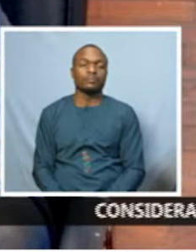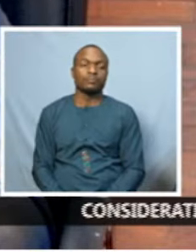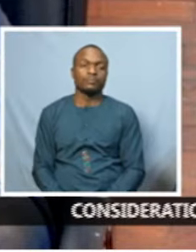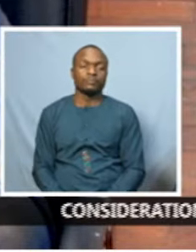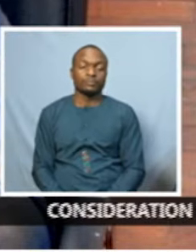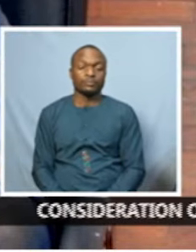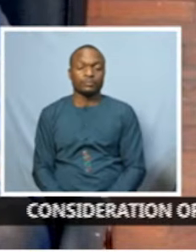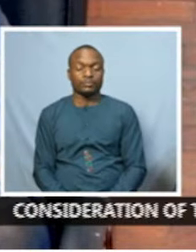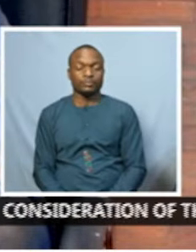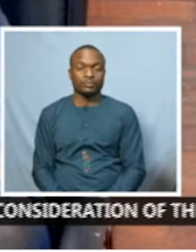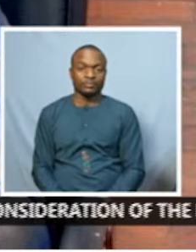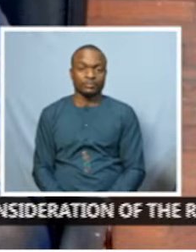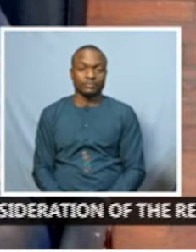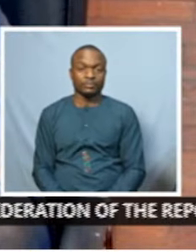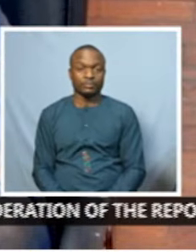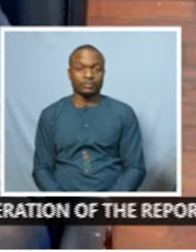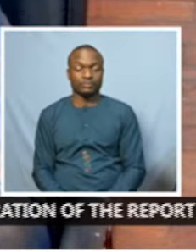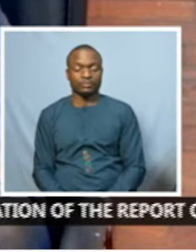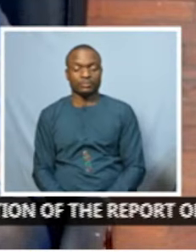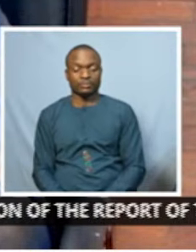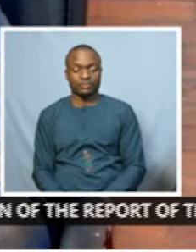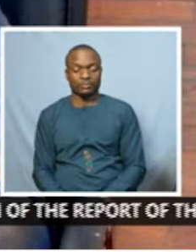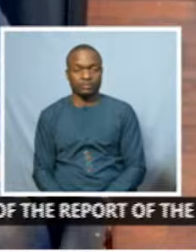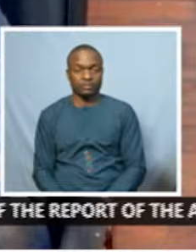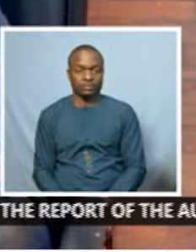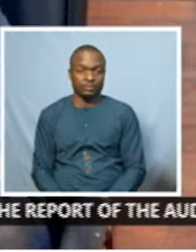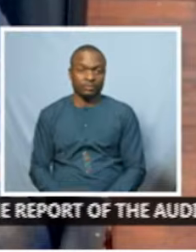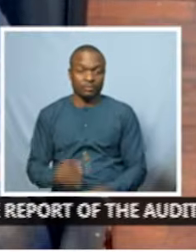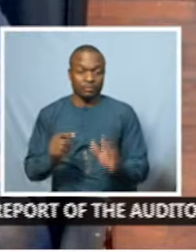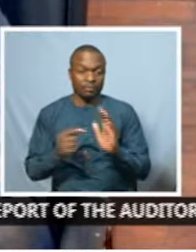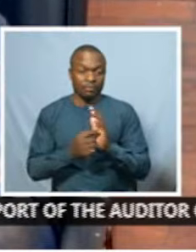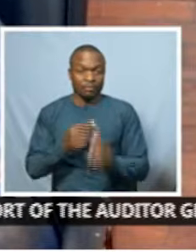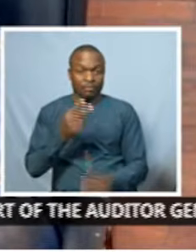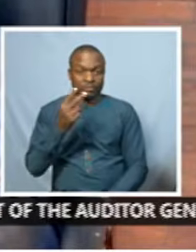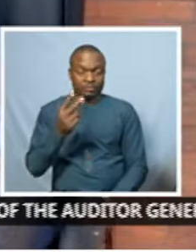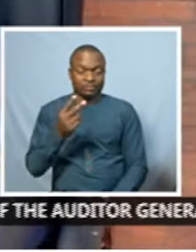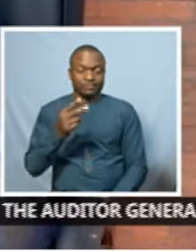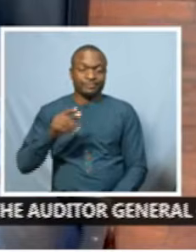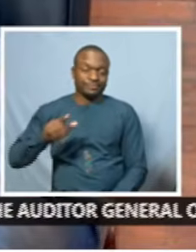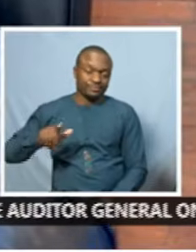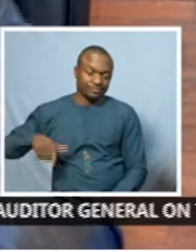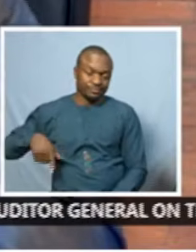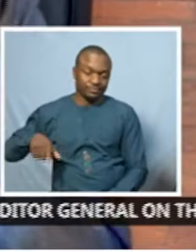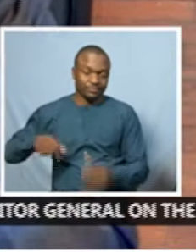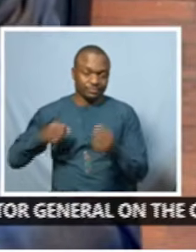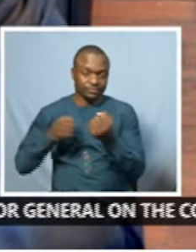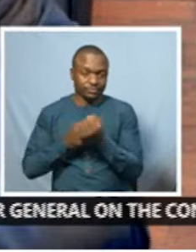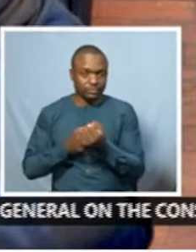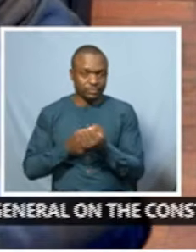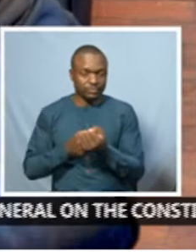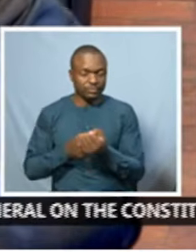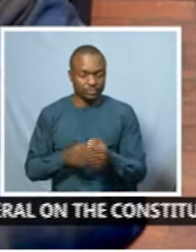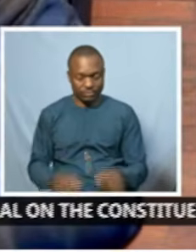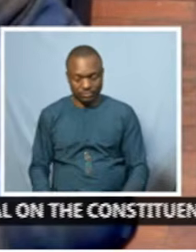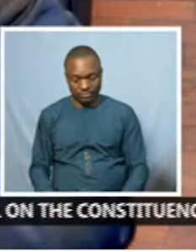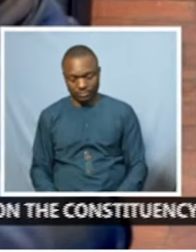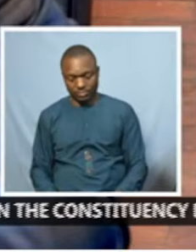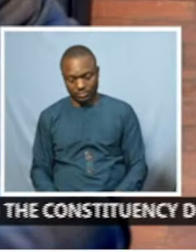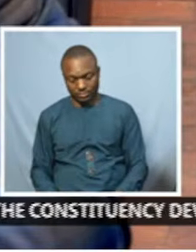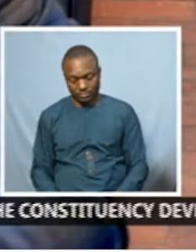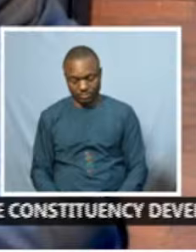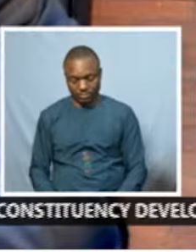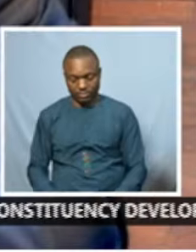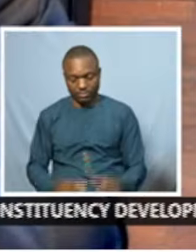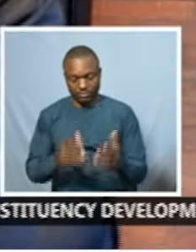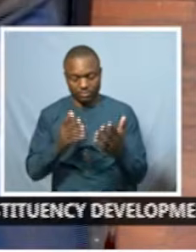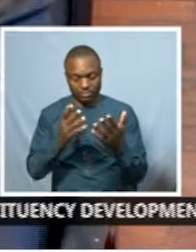they are saying that on block number 2, they are saying delayed funding. Chair, I didn't want to